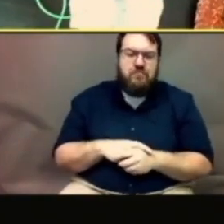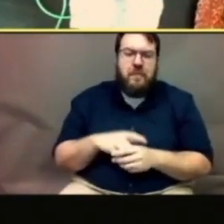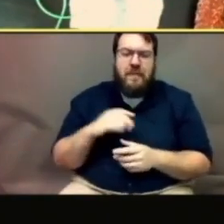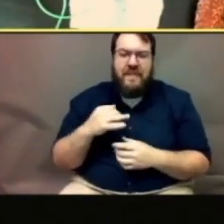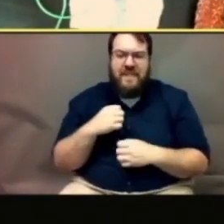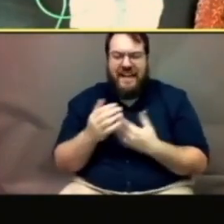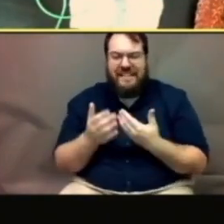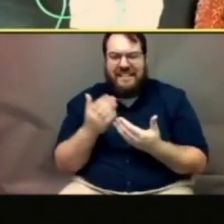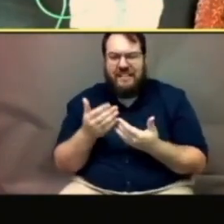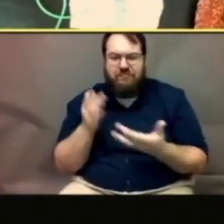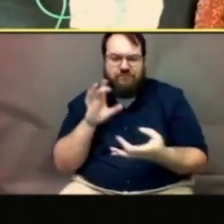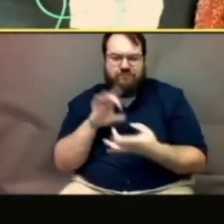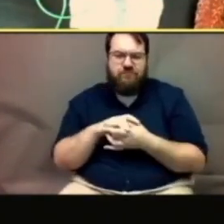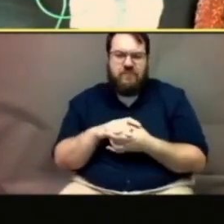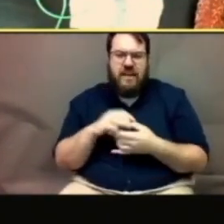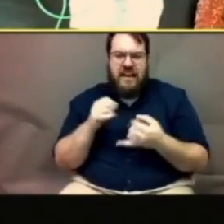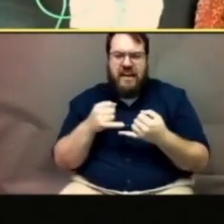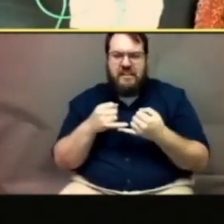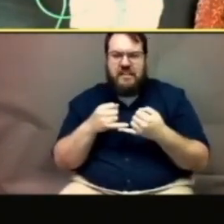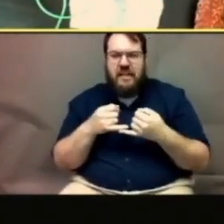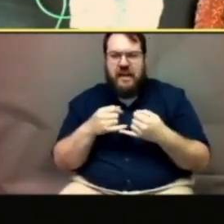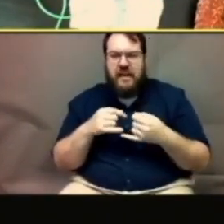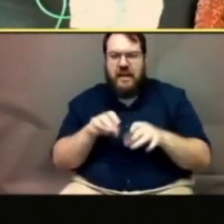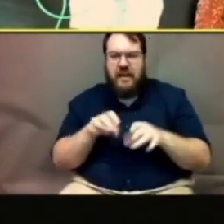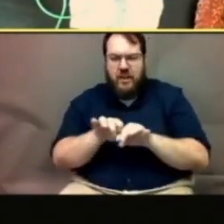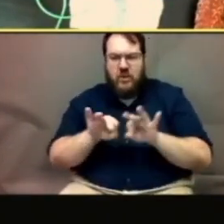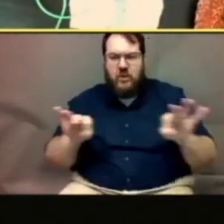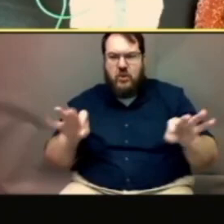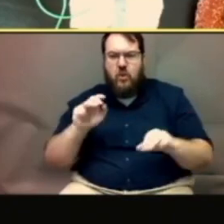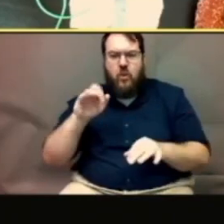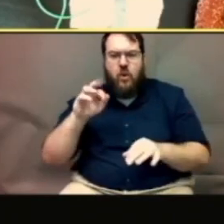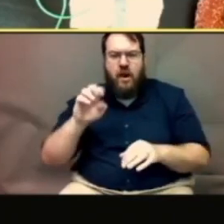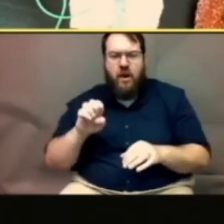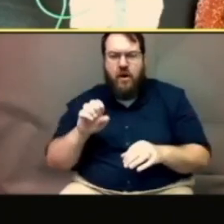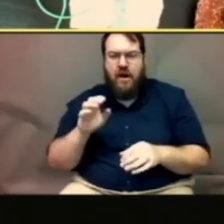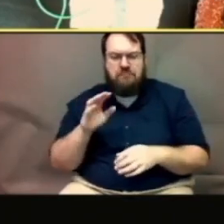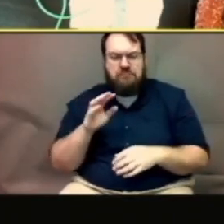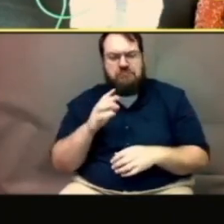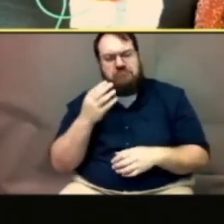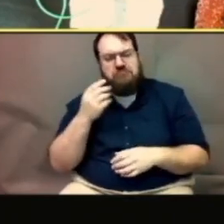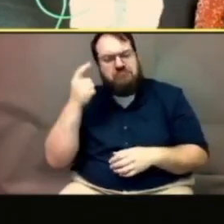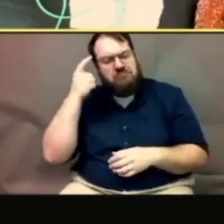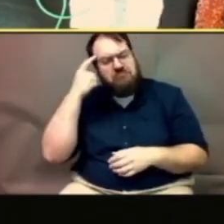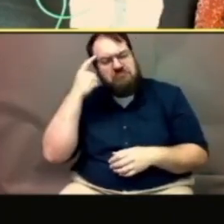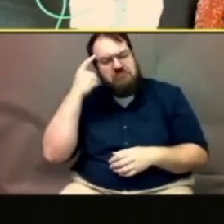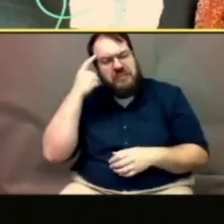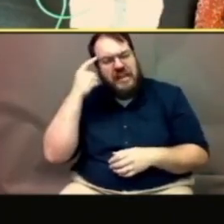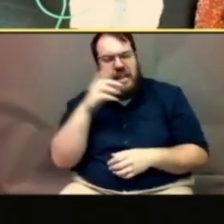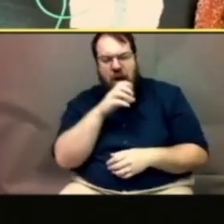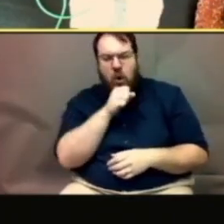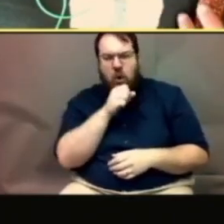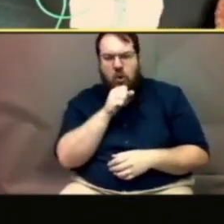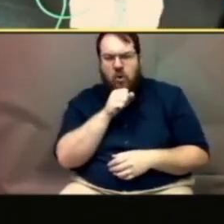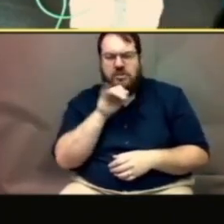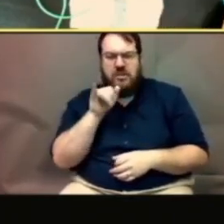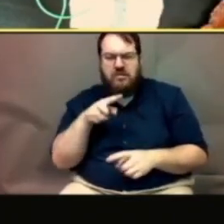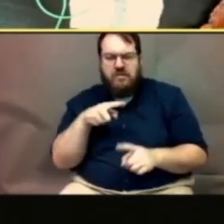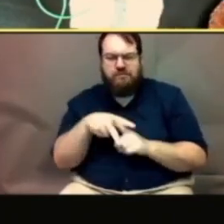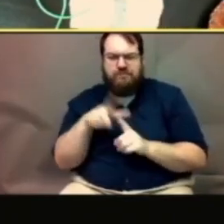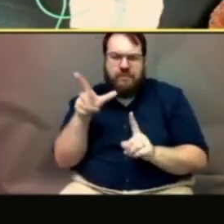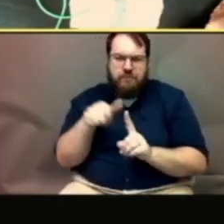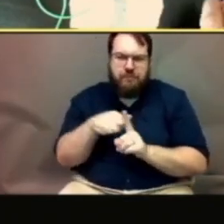to connect the wire. Let's grab another wire. How about an orange one? So this alligator clip, I will